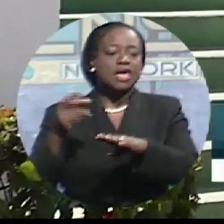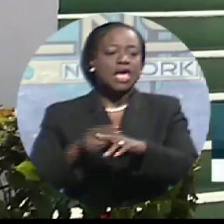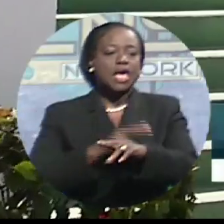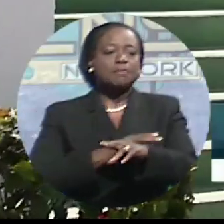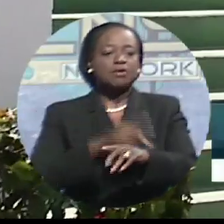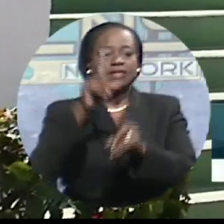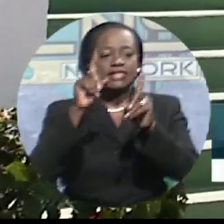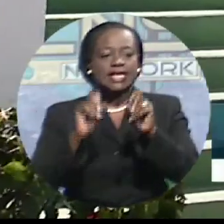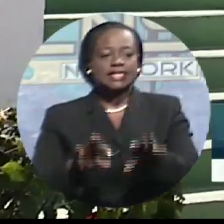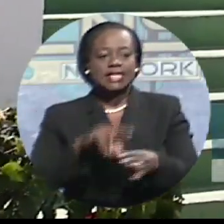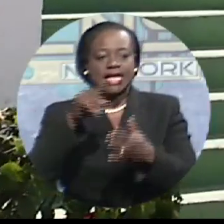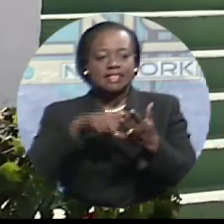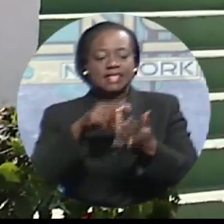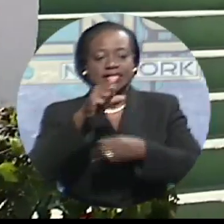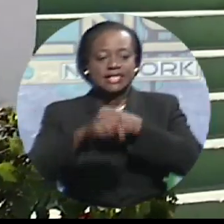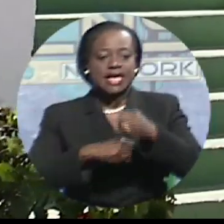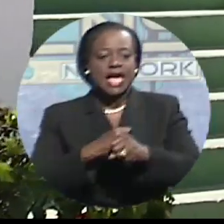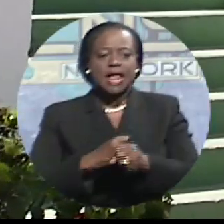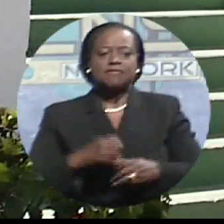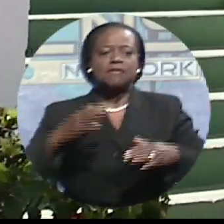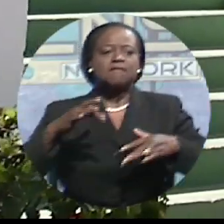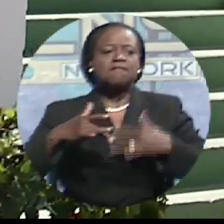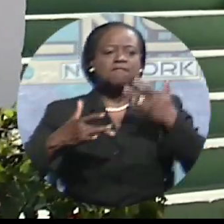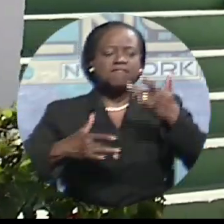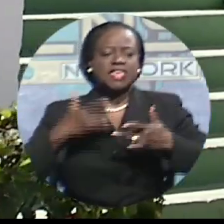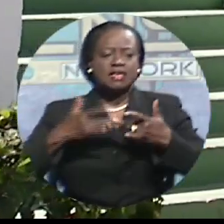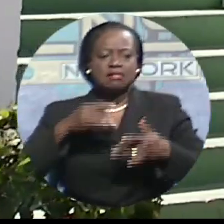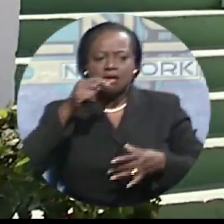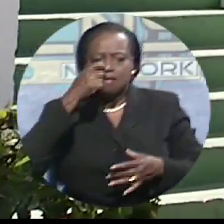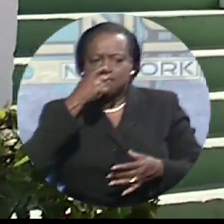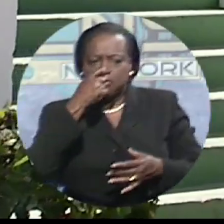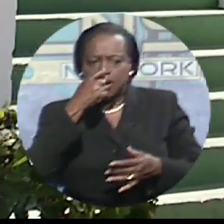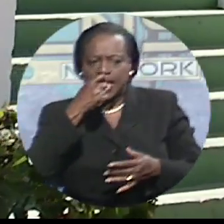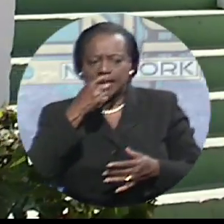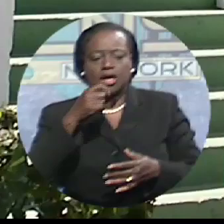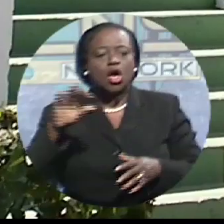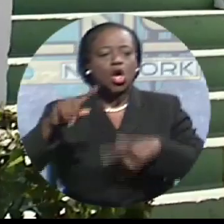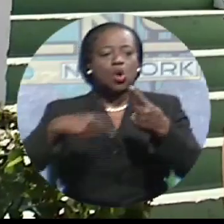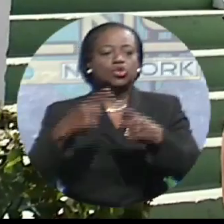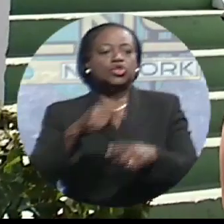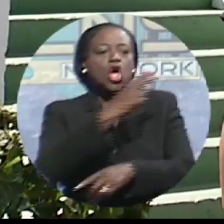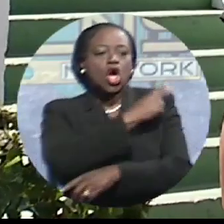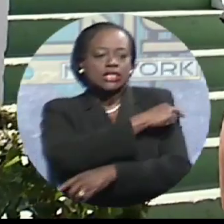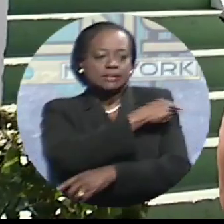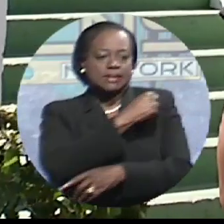year, and should you feel any flu-like symptoms, you're asked to go to your nearest